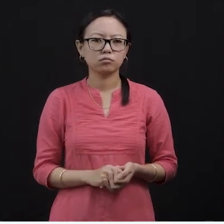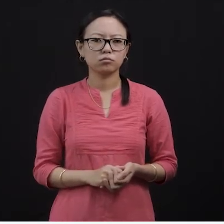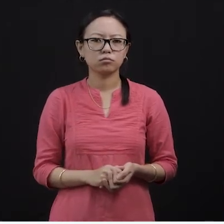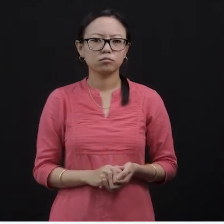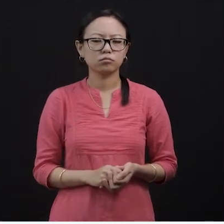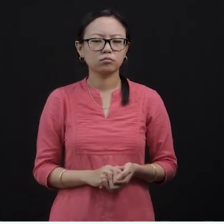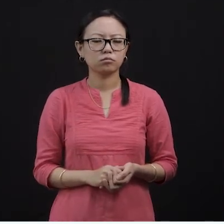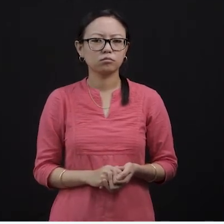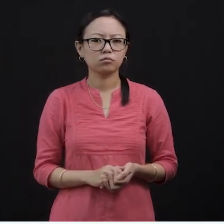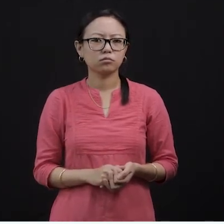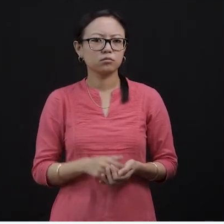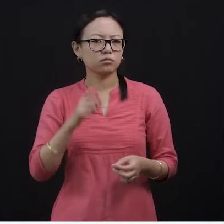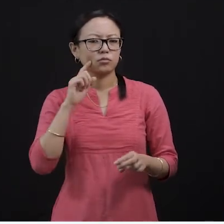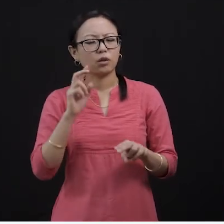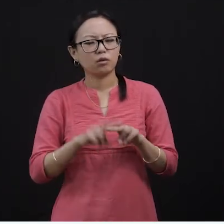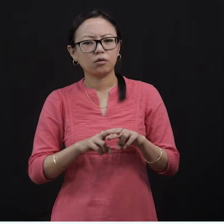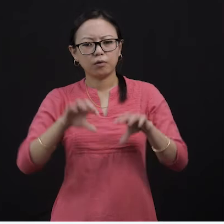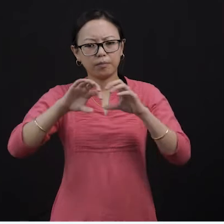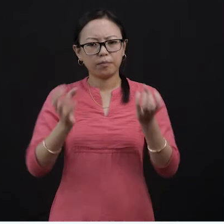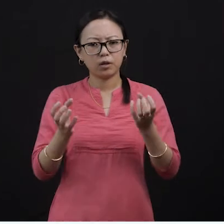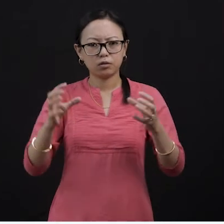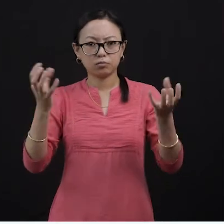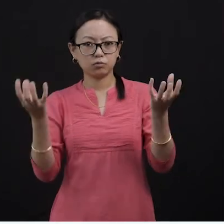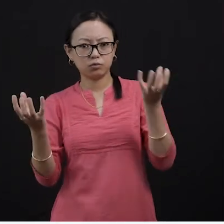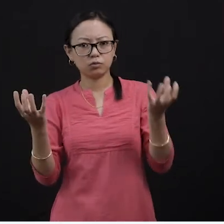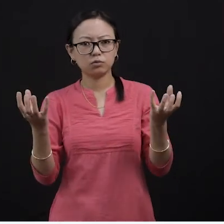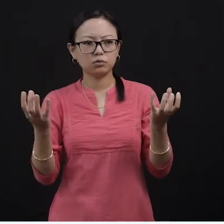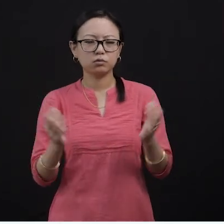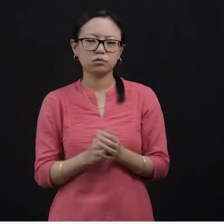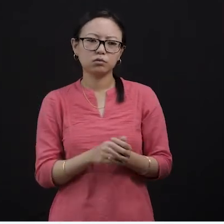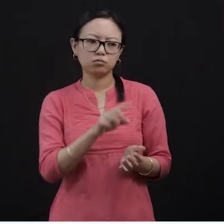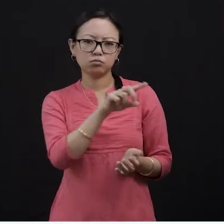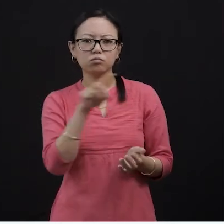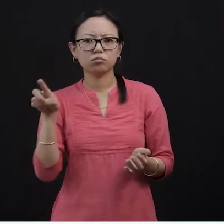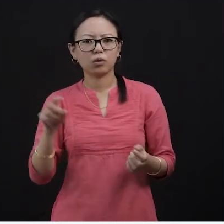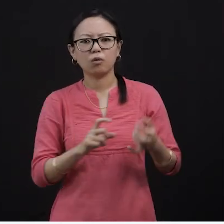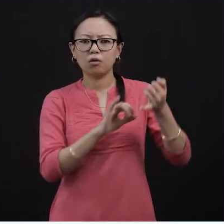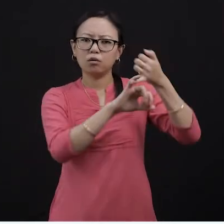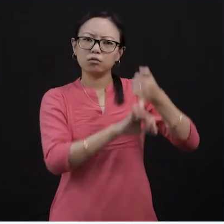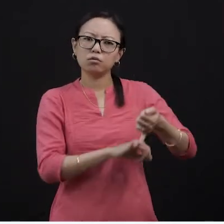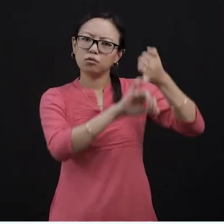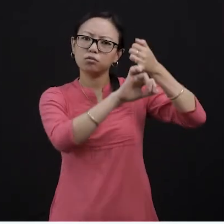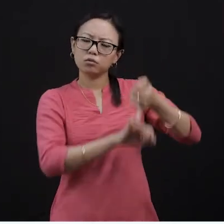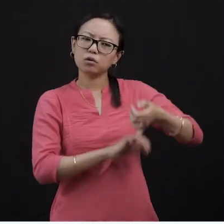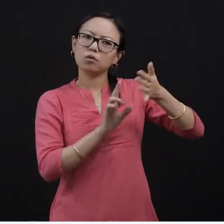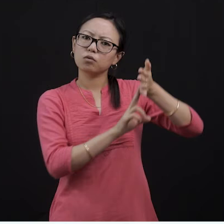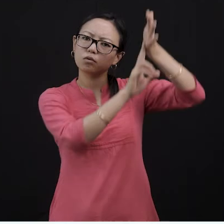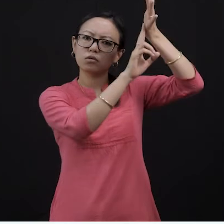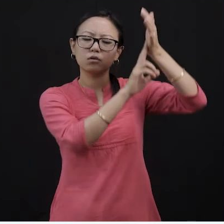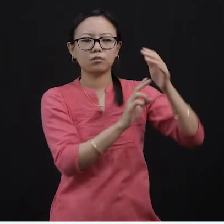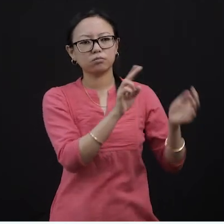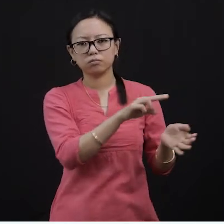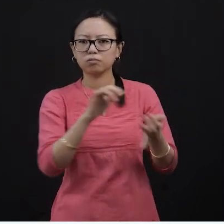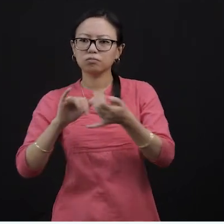poles. Okay, so now see, now we have a south pole there and north pole there and another south pole here and north pole